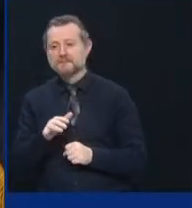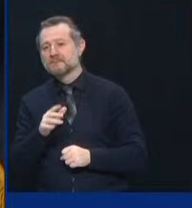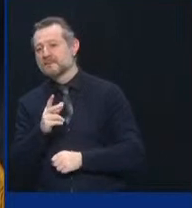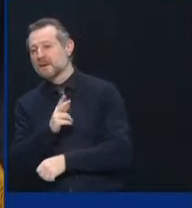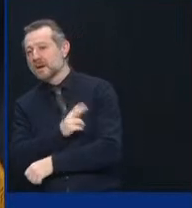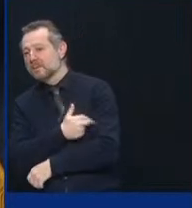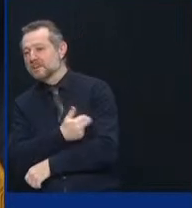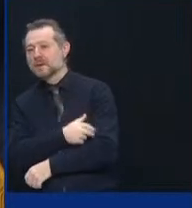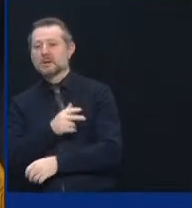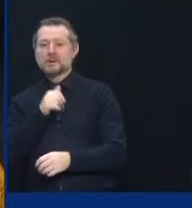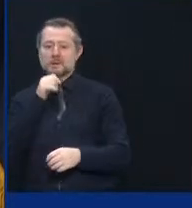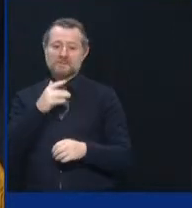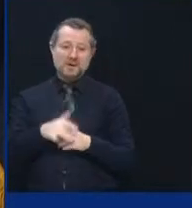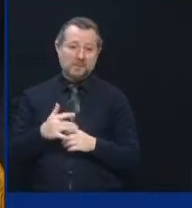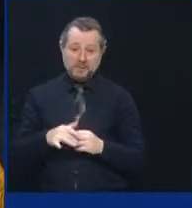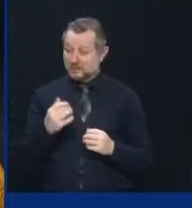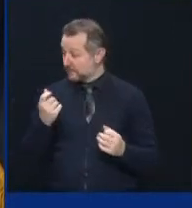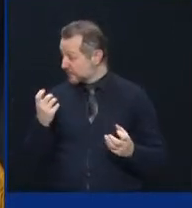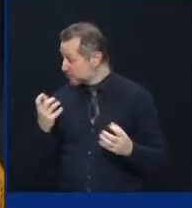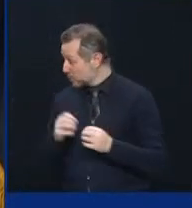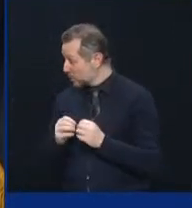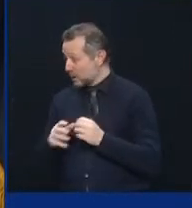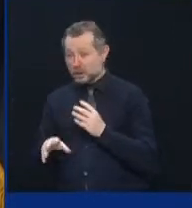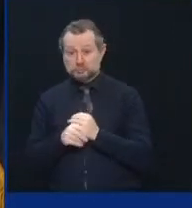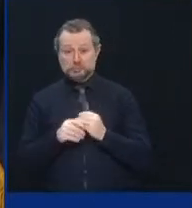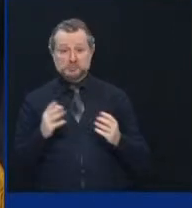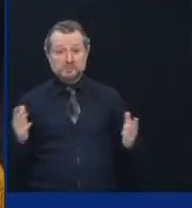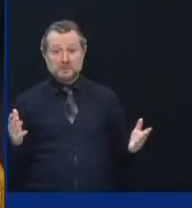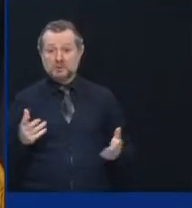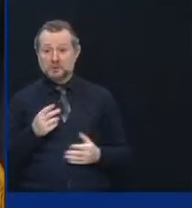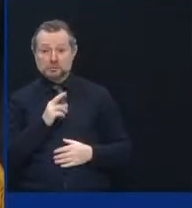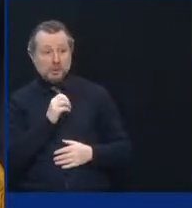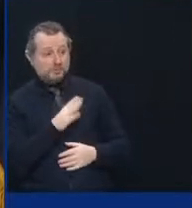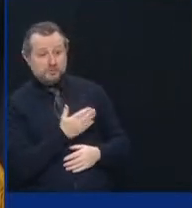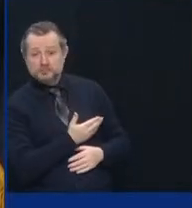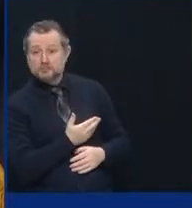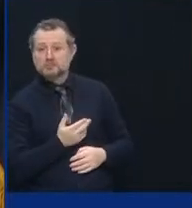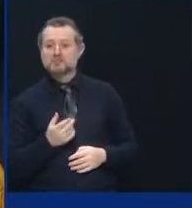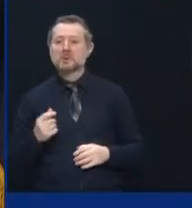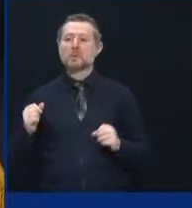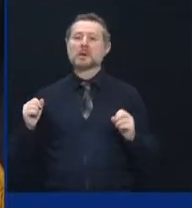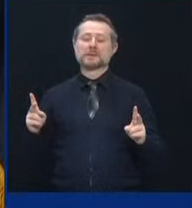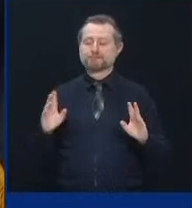that? Melissa, Rob, Garrett? No? Okay.